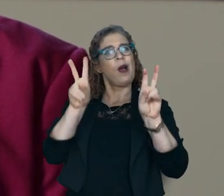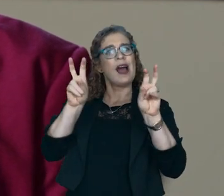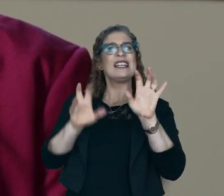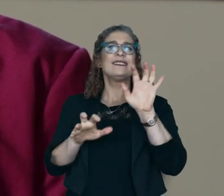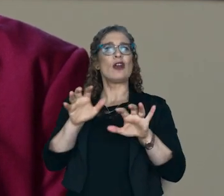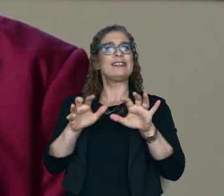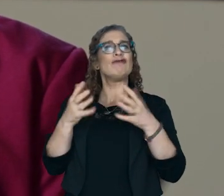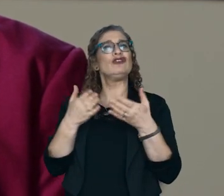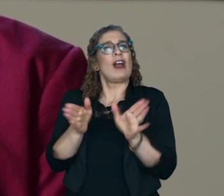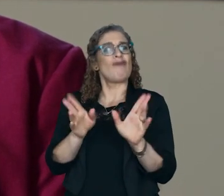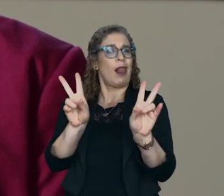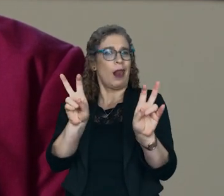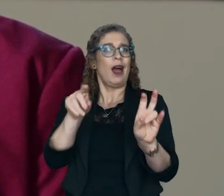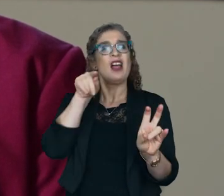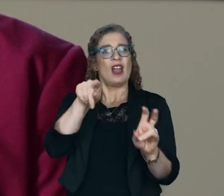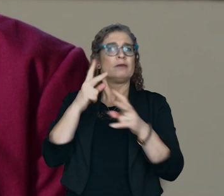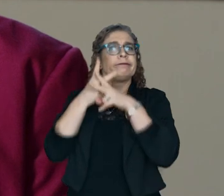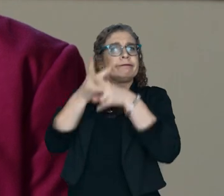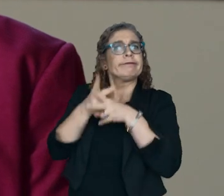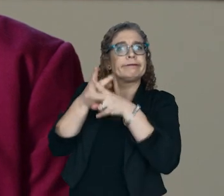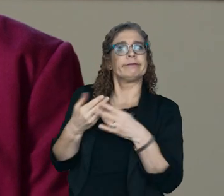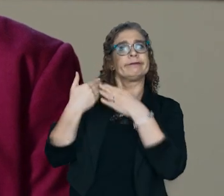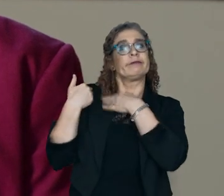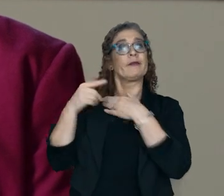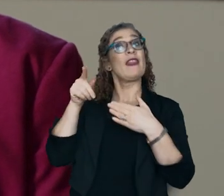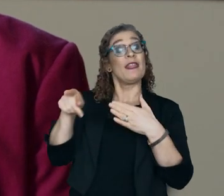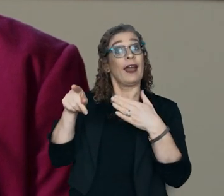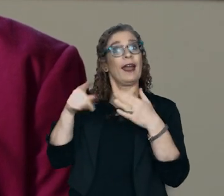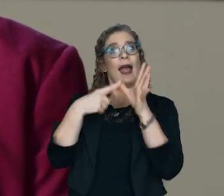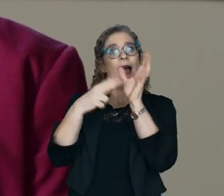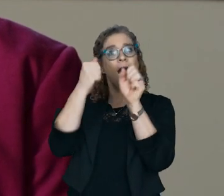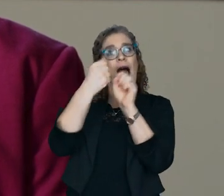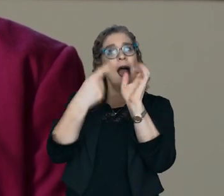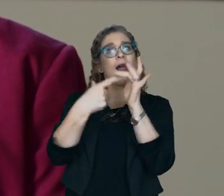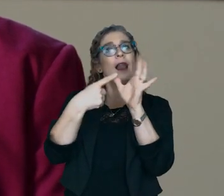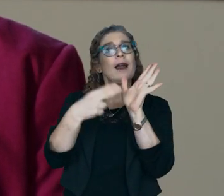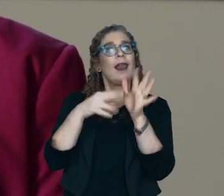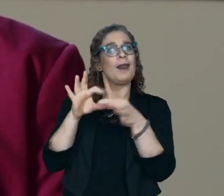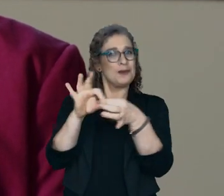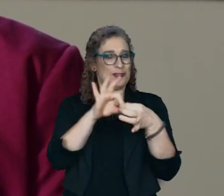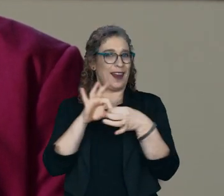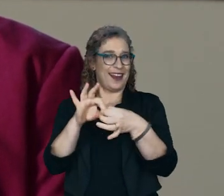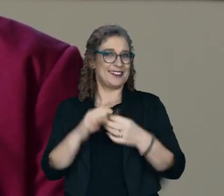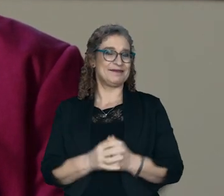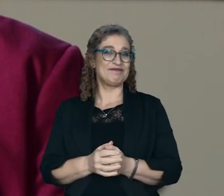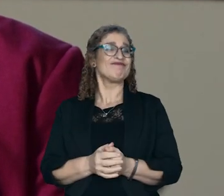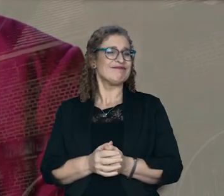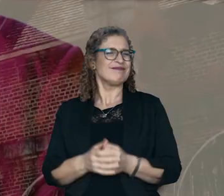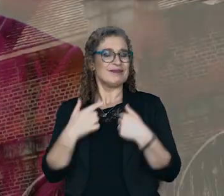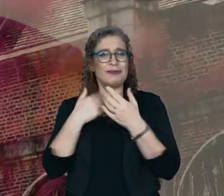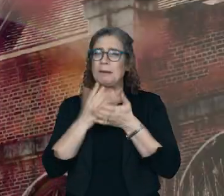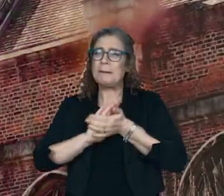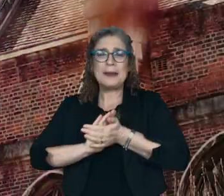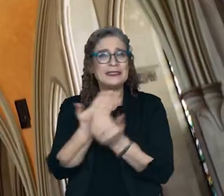General of the Anglican Communion. It is my pleasure to welcome you